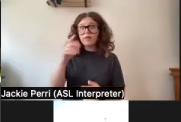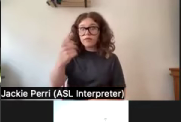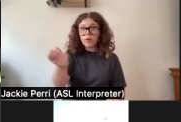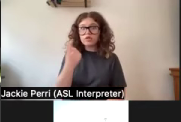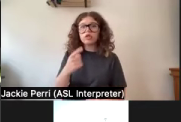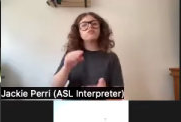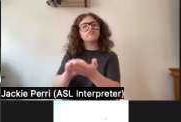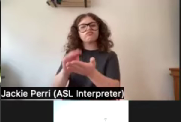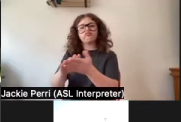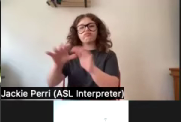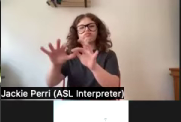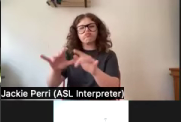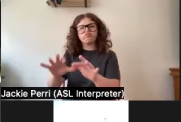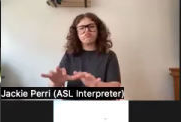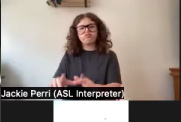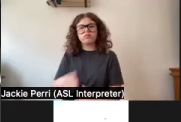will address that.